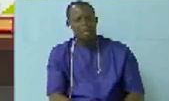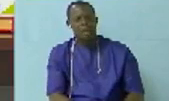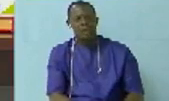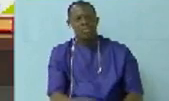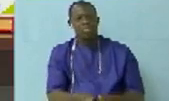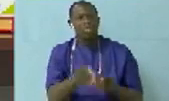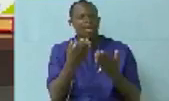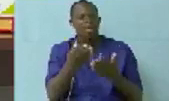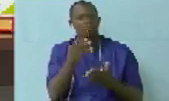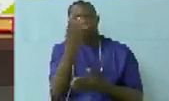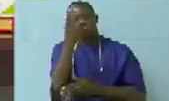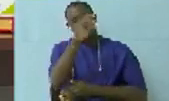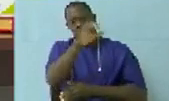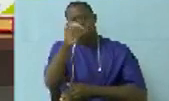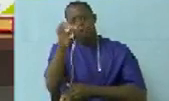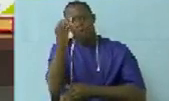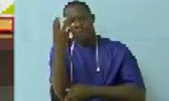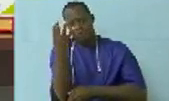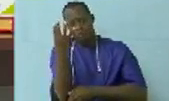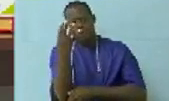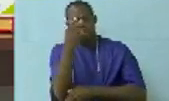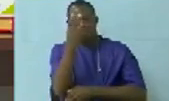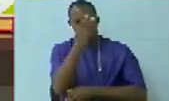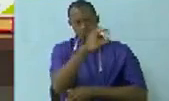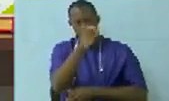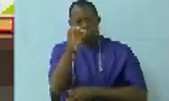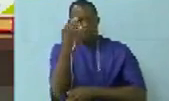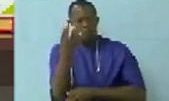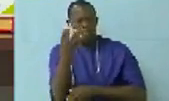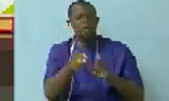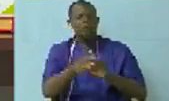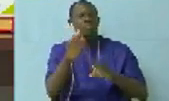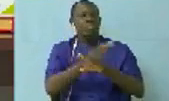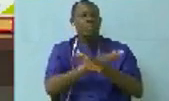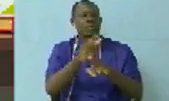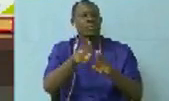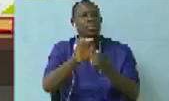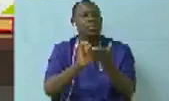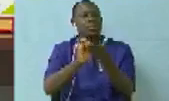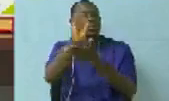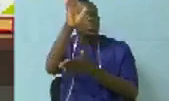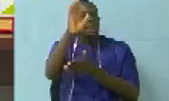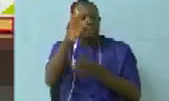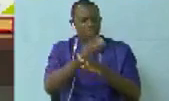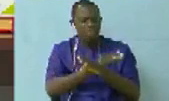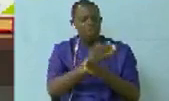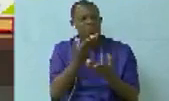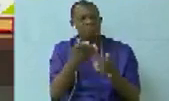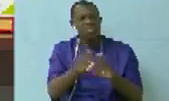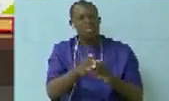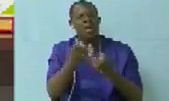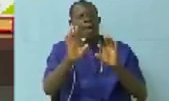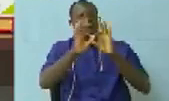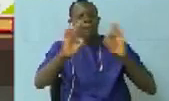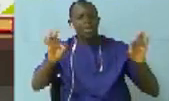2004 I was sent on a peacekeeping mission to Ethiopia. 2004